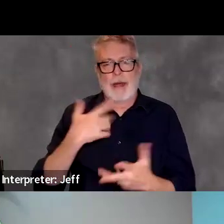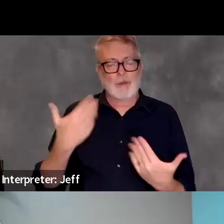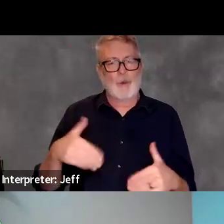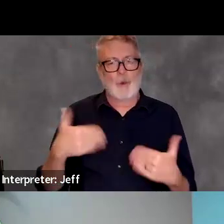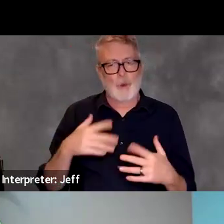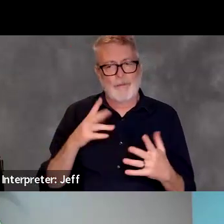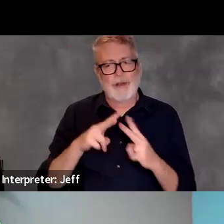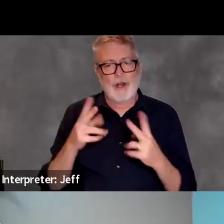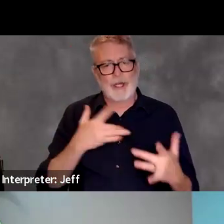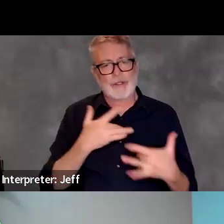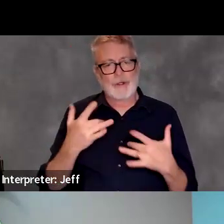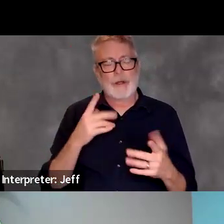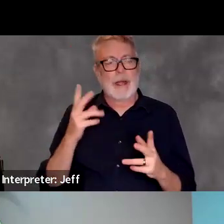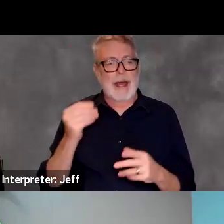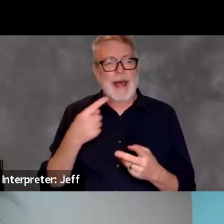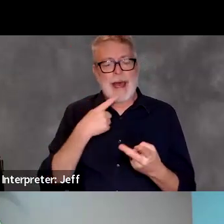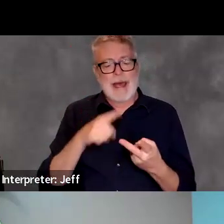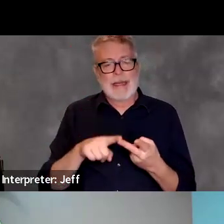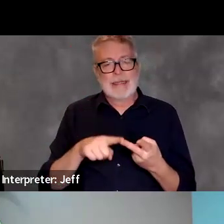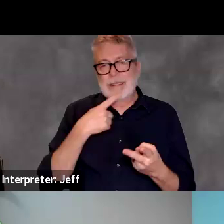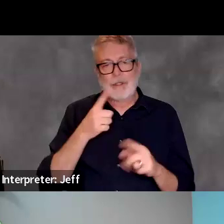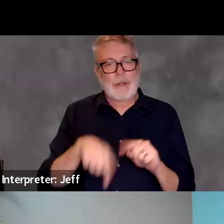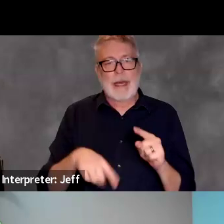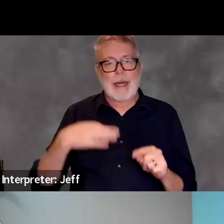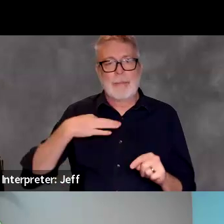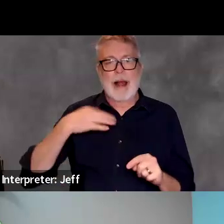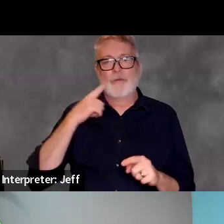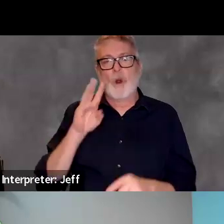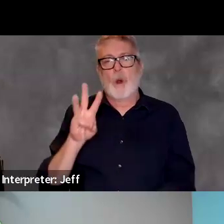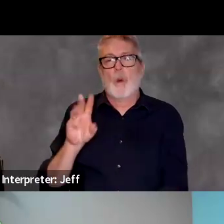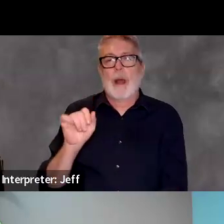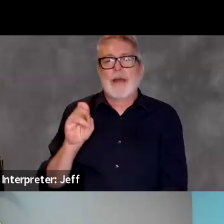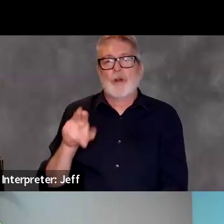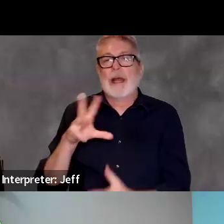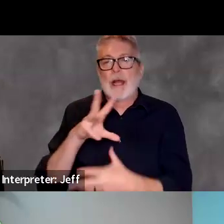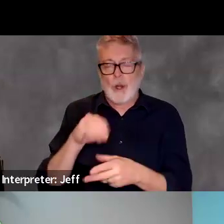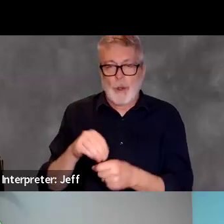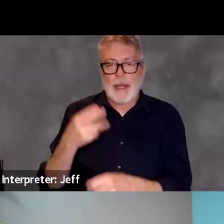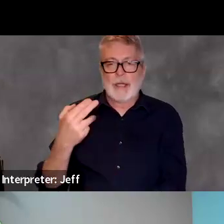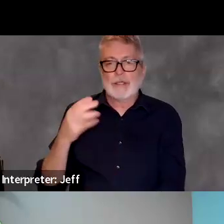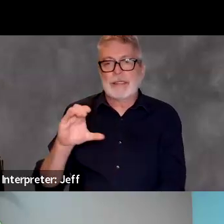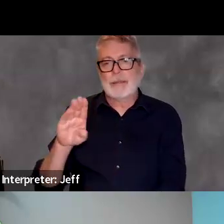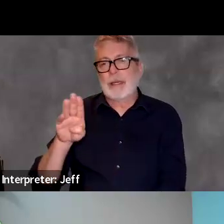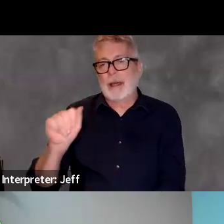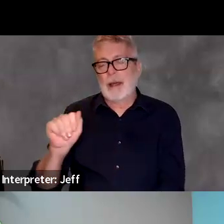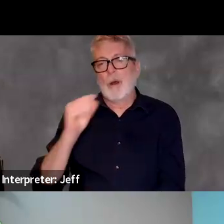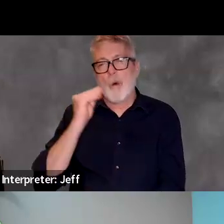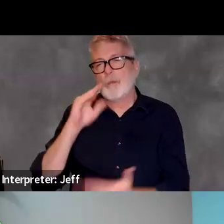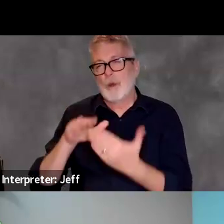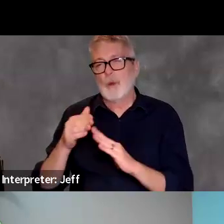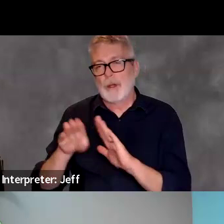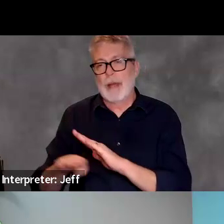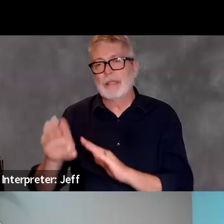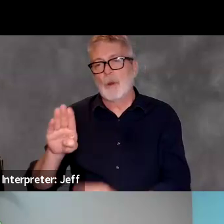to people. And it also says that you can't apply for any waivers, including home and community-based services waivers, if they